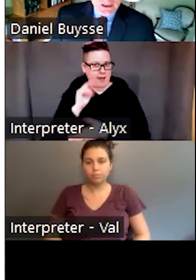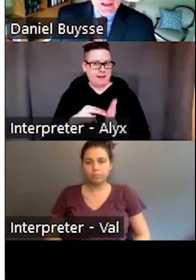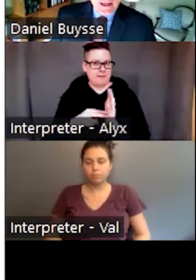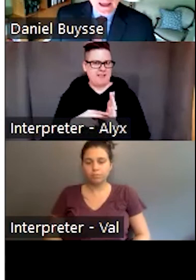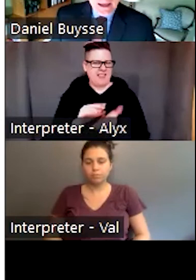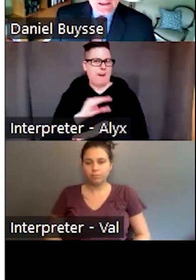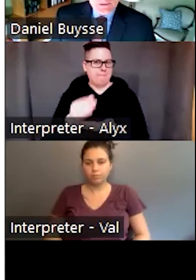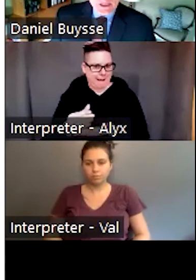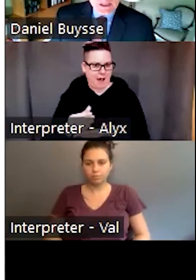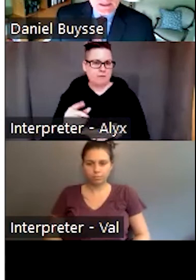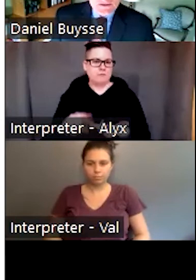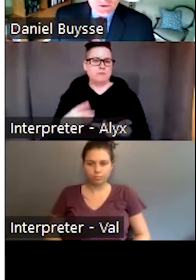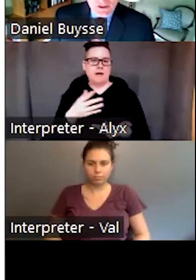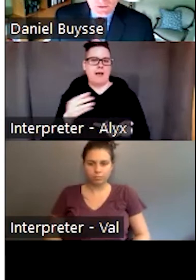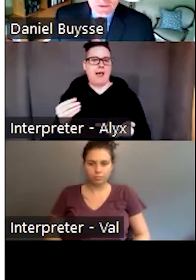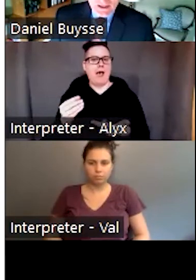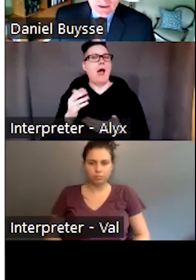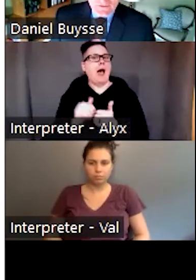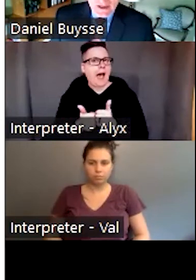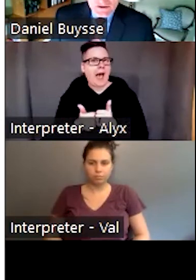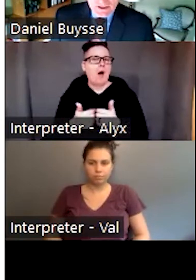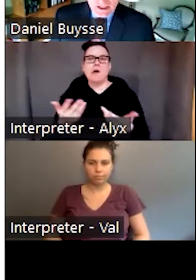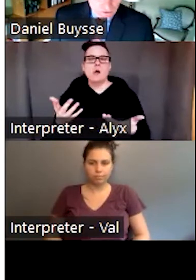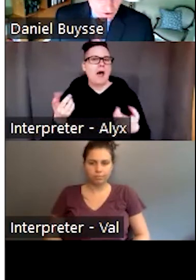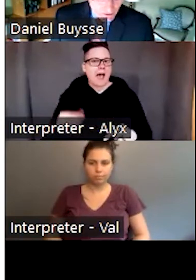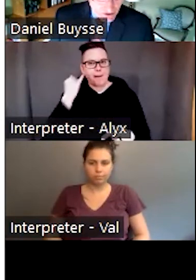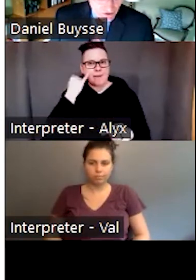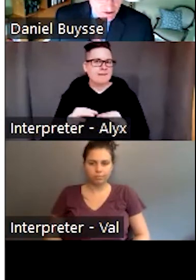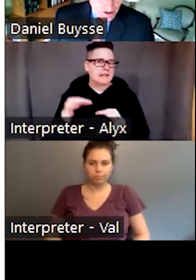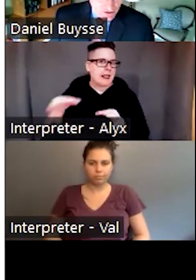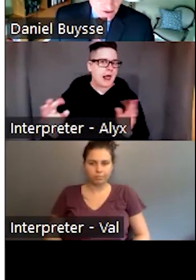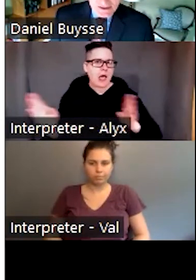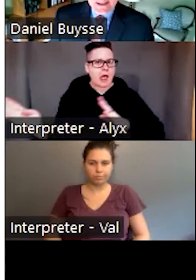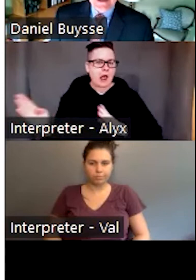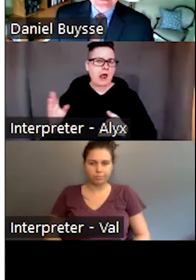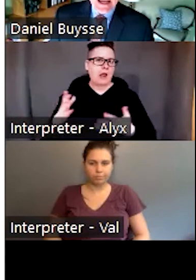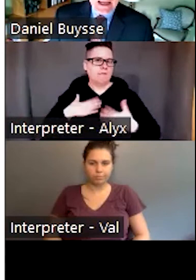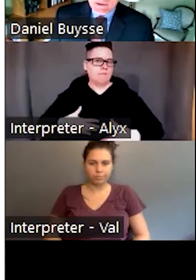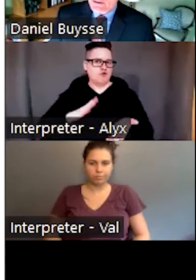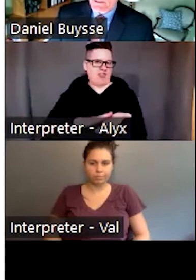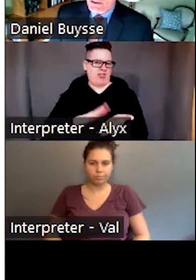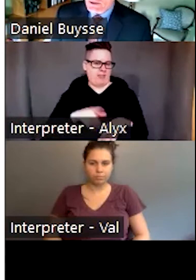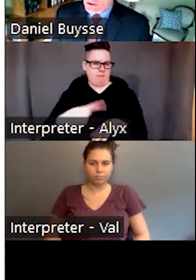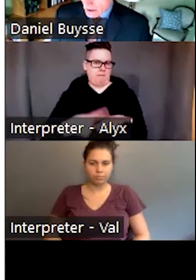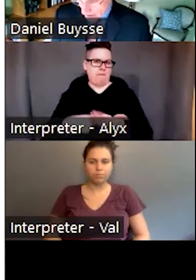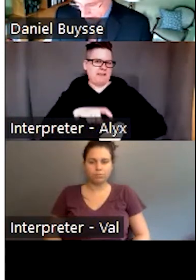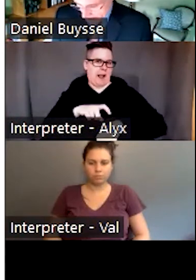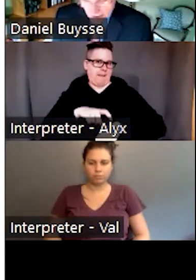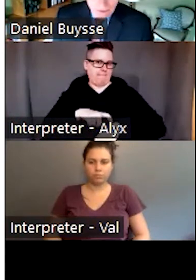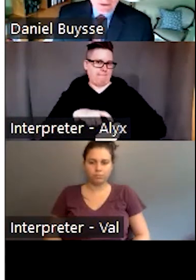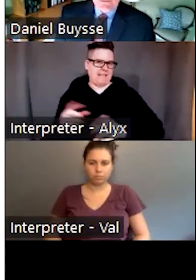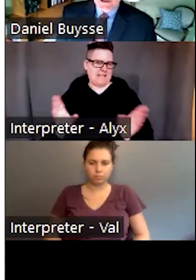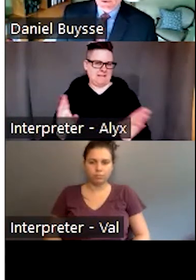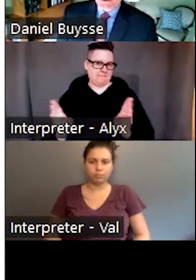issue, and some techniques for dealing with delayed or advanced circadian rhythms. So this addresses that timing dimension in our